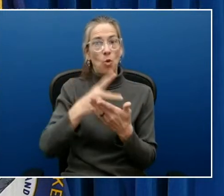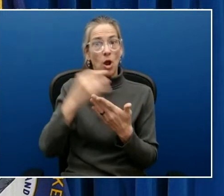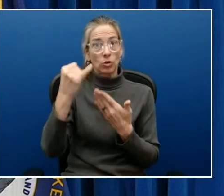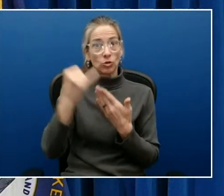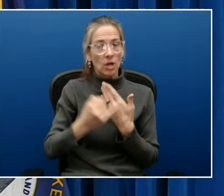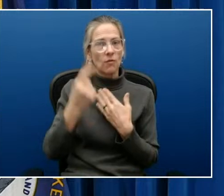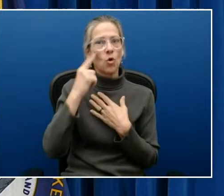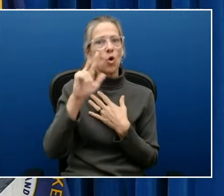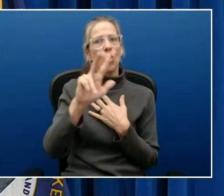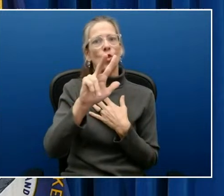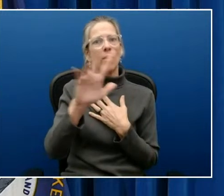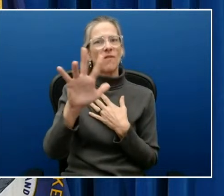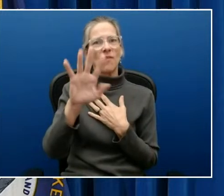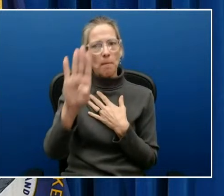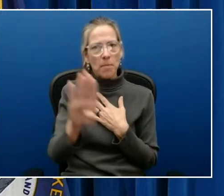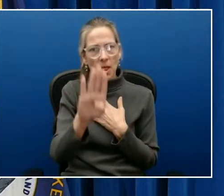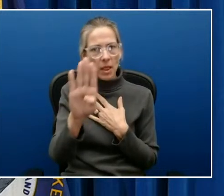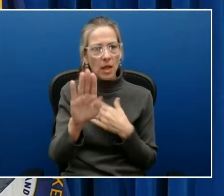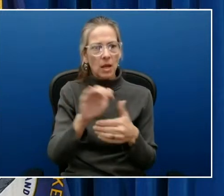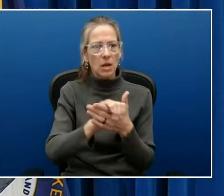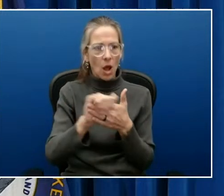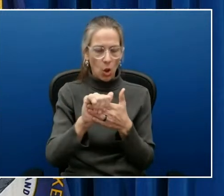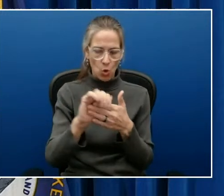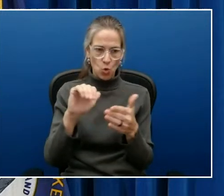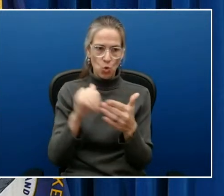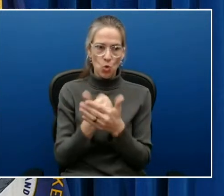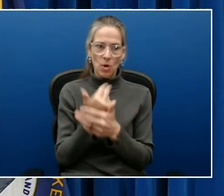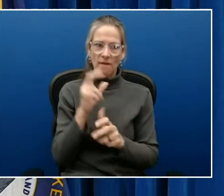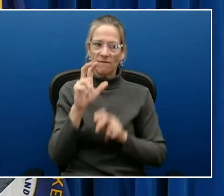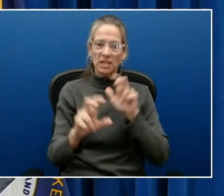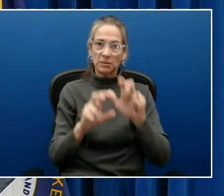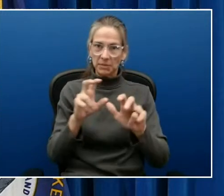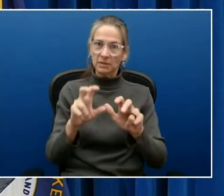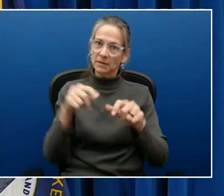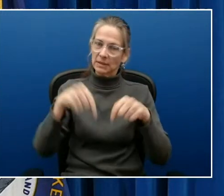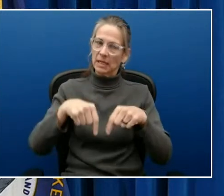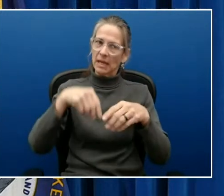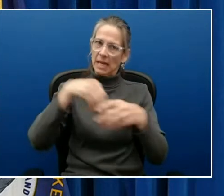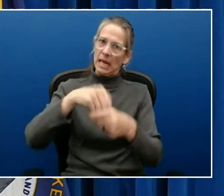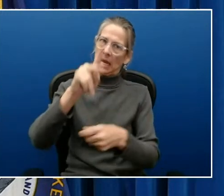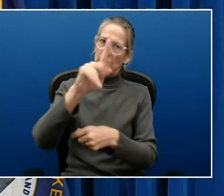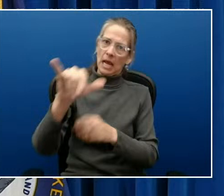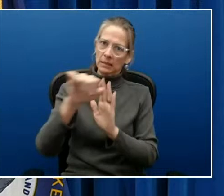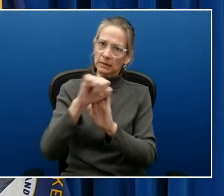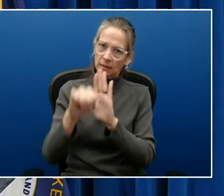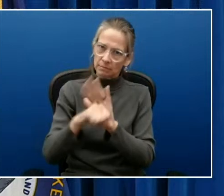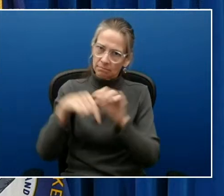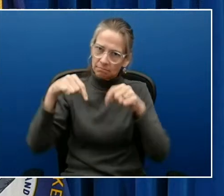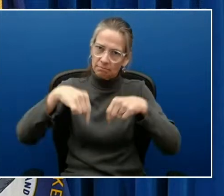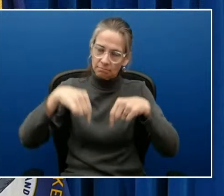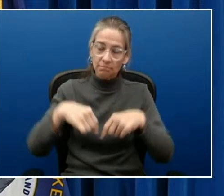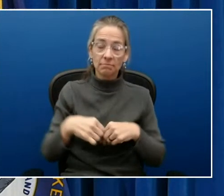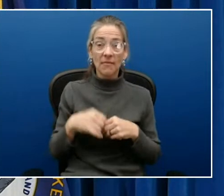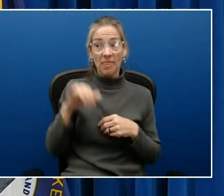$35 billion of new investment in us, in Kentucky. Those investments have created